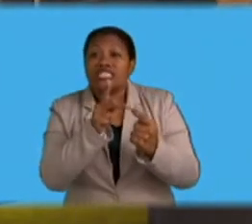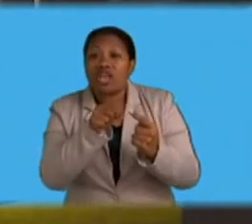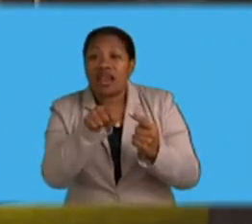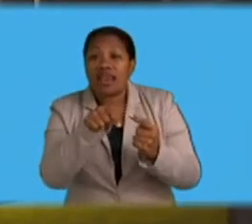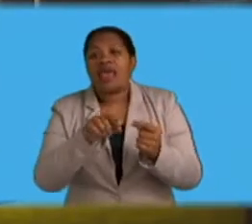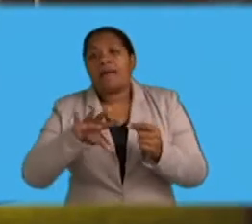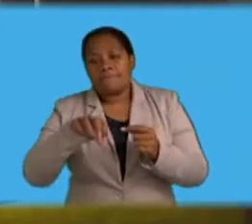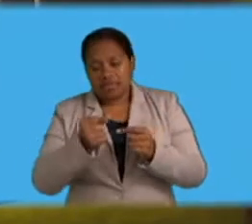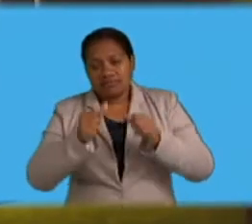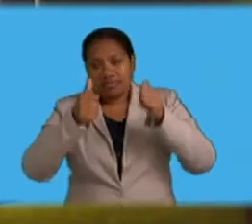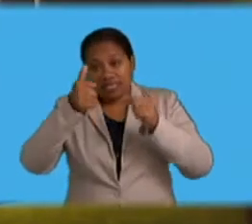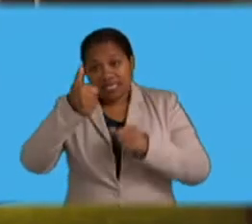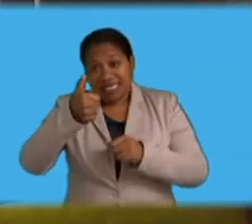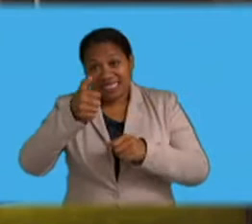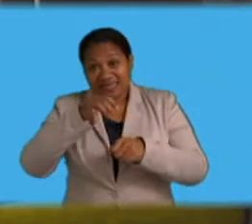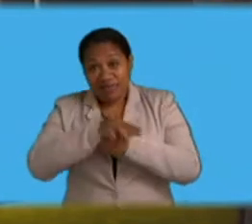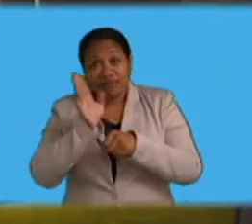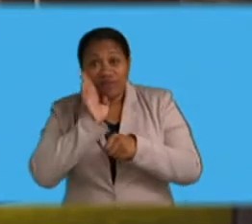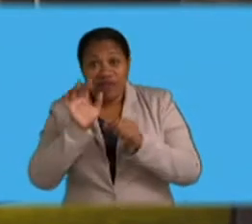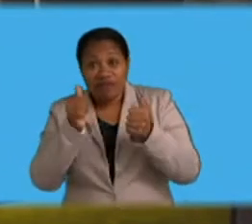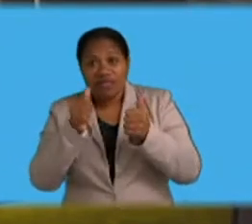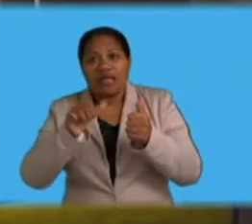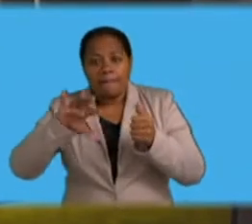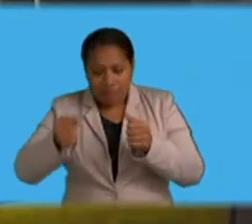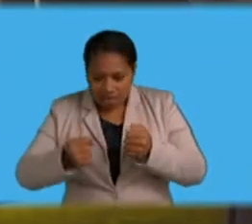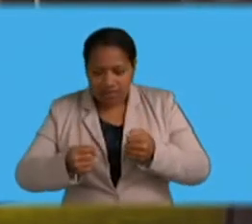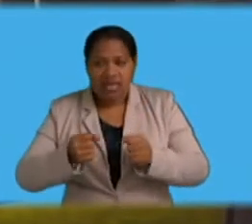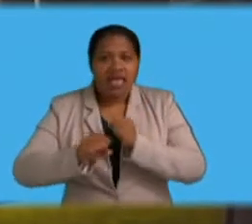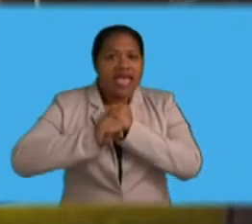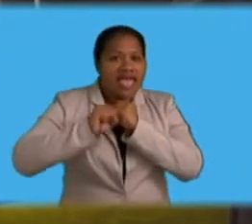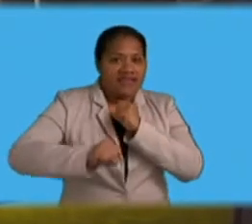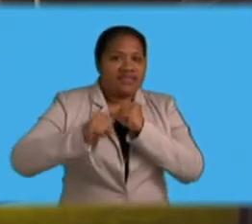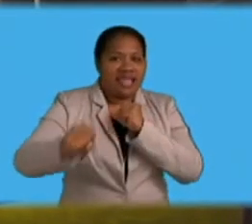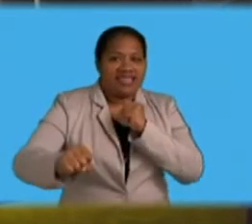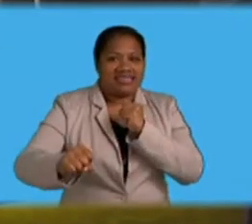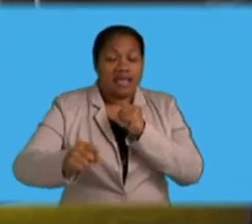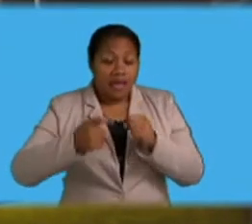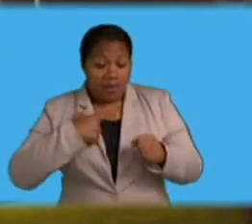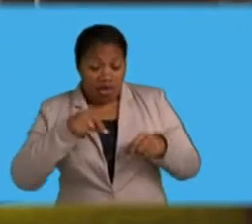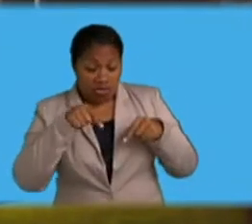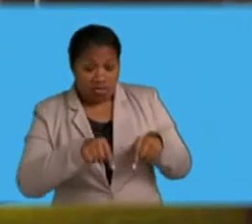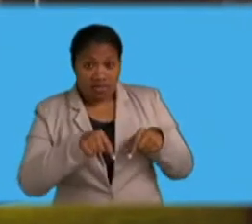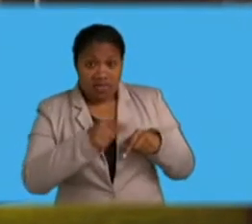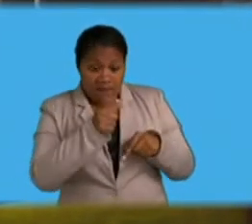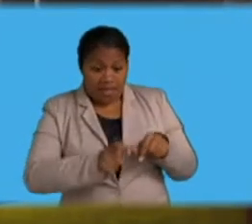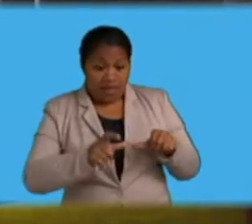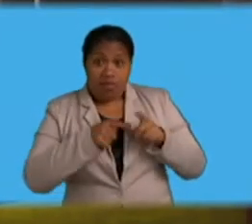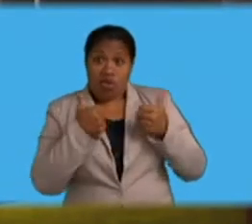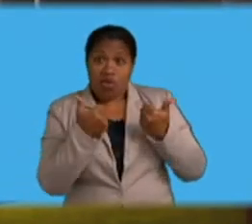at least 6 months prior to the person's contract expiring, they should know whether their contract will be renewed or not.